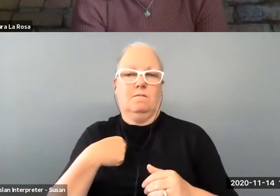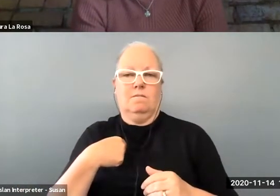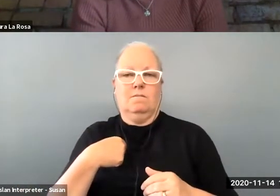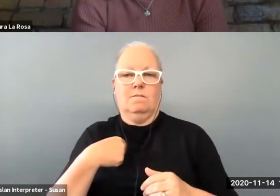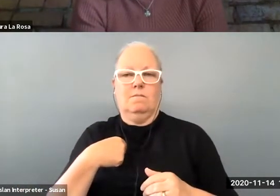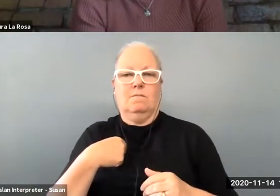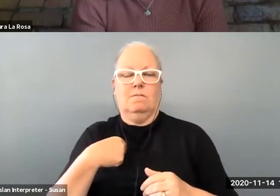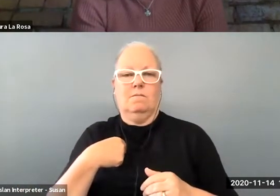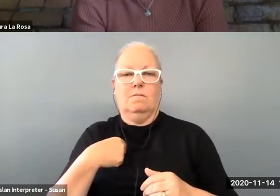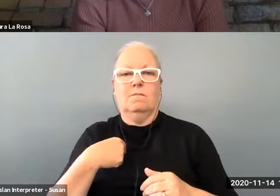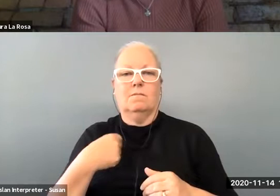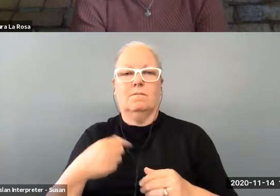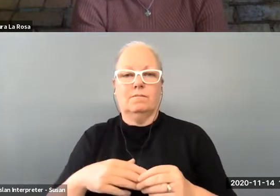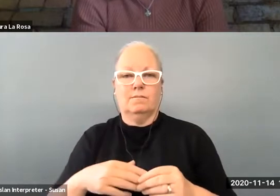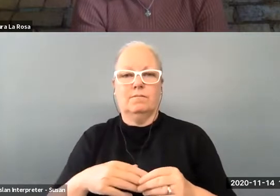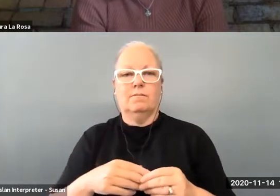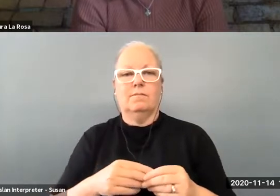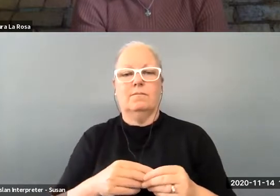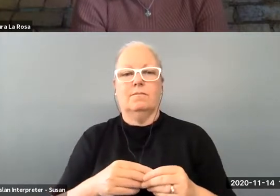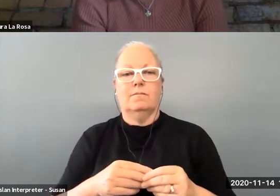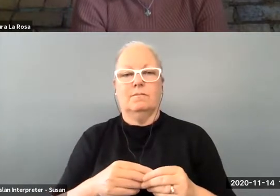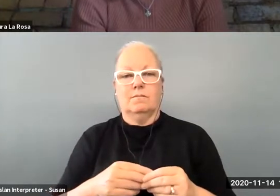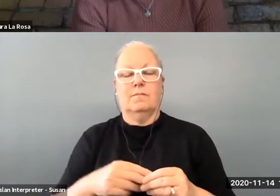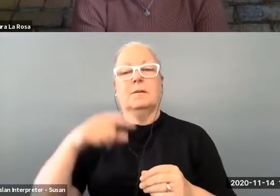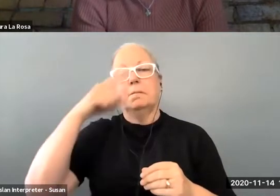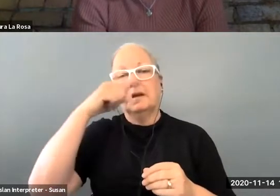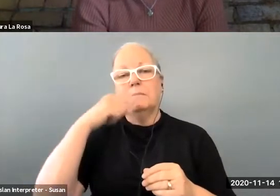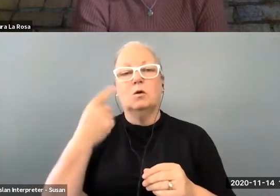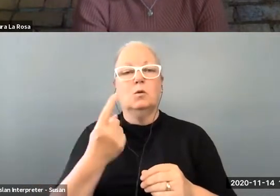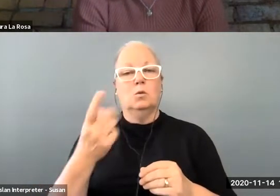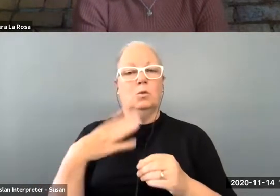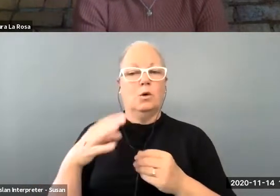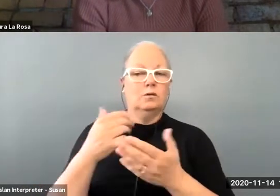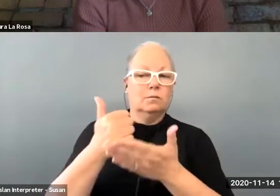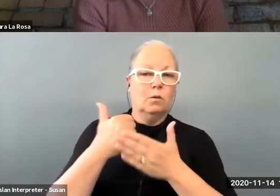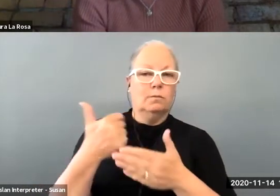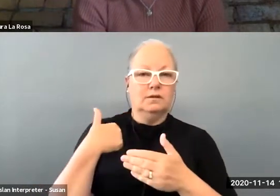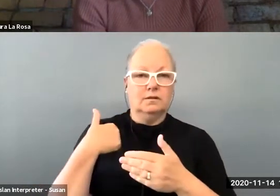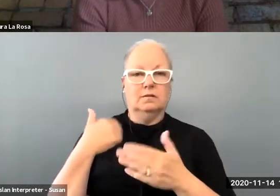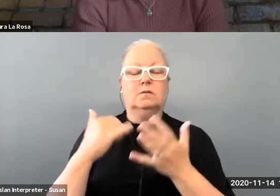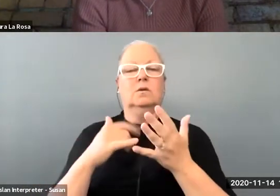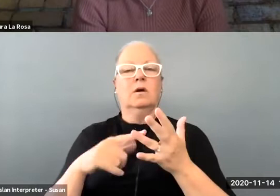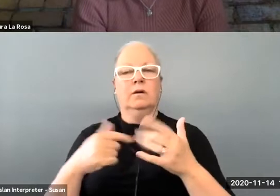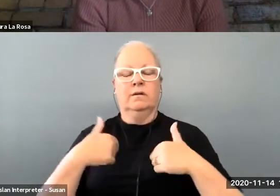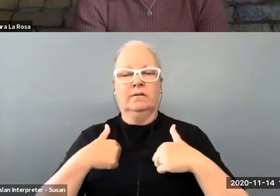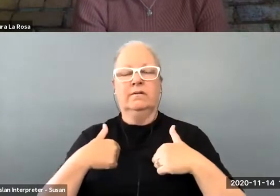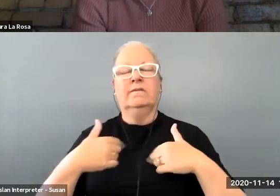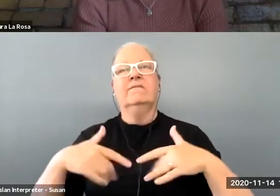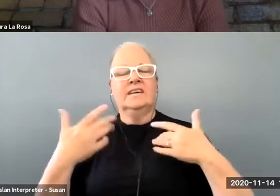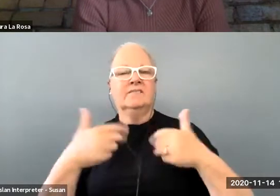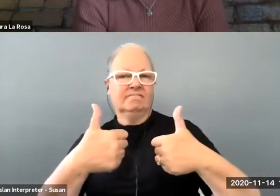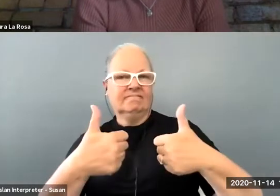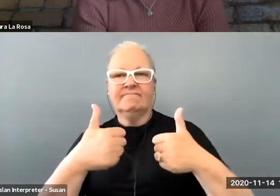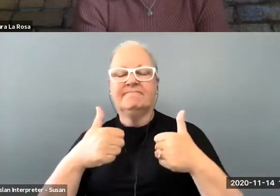know, I guess leaning on people who are able to support me in a way that I hope is constructive.